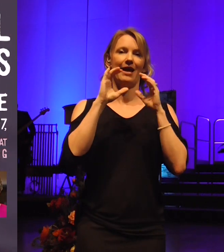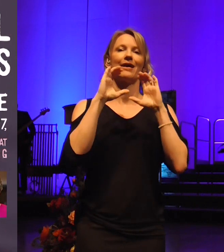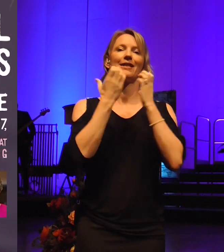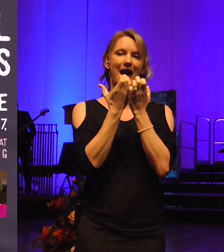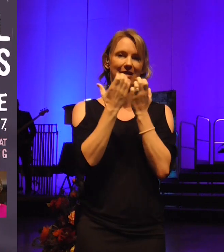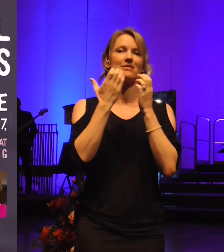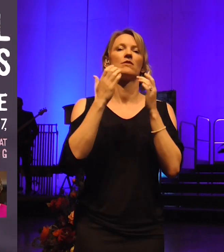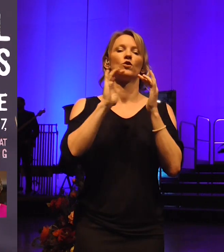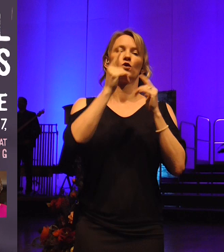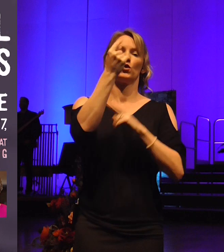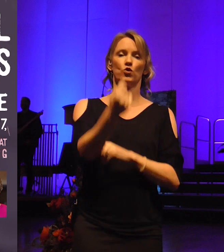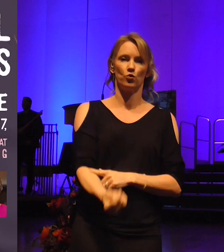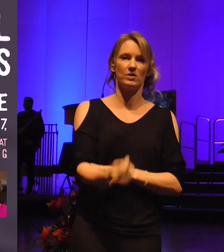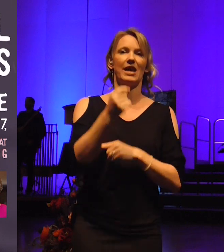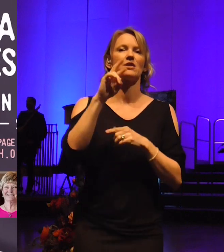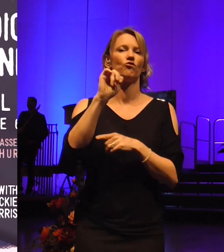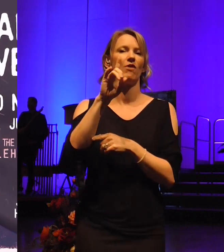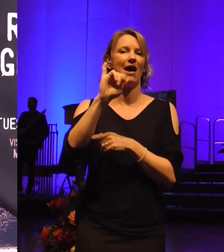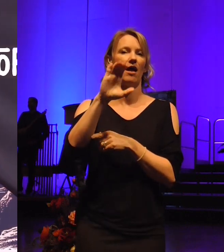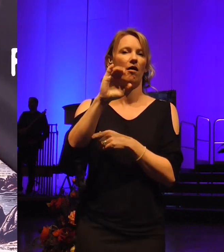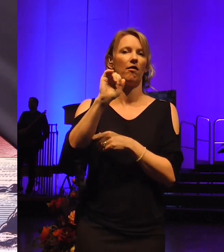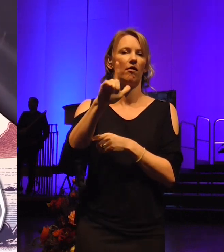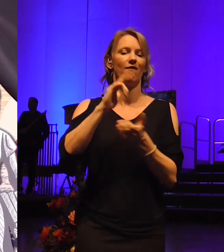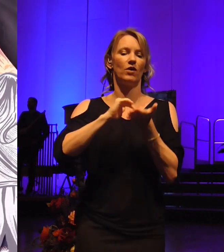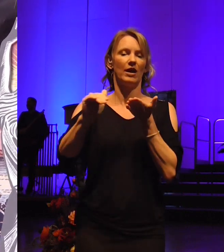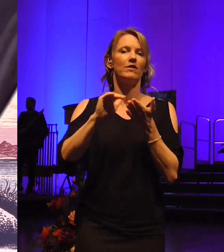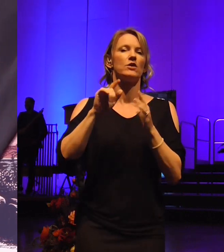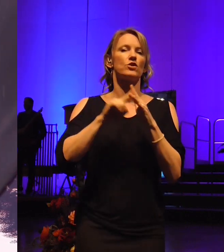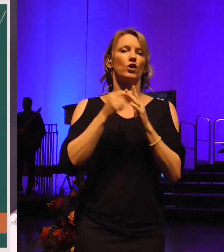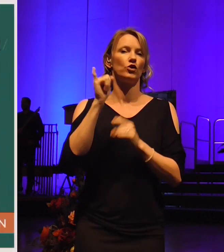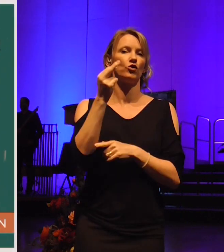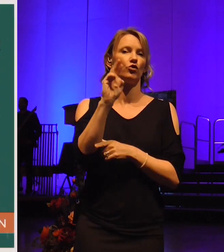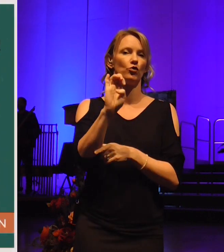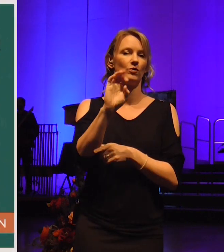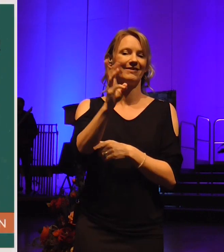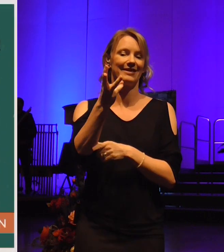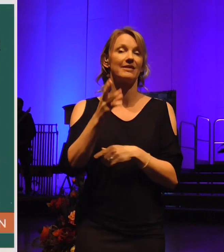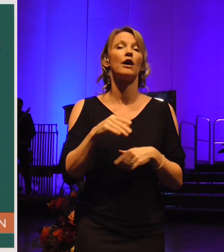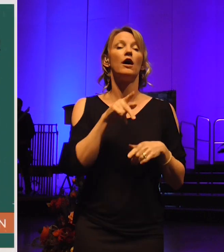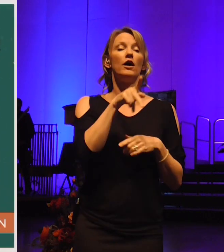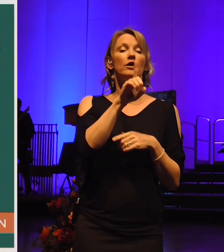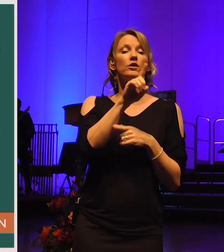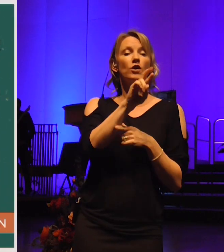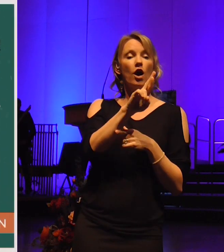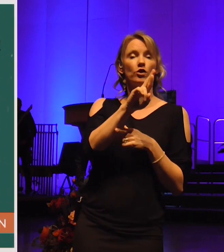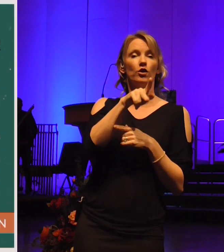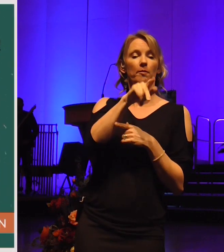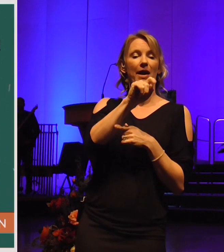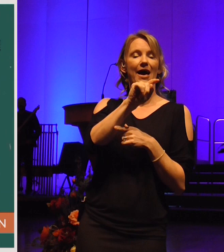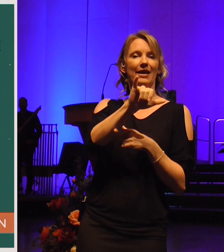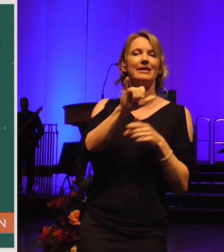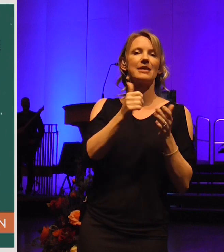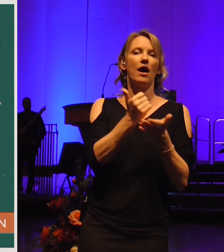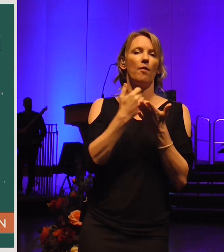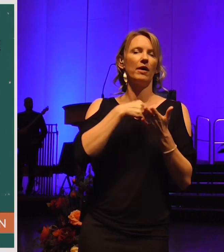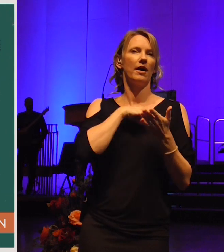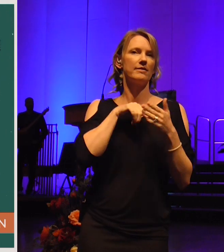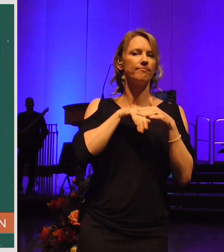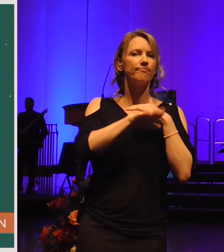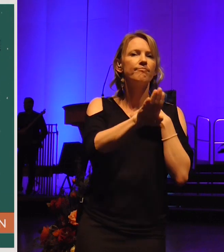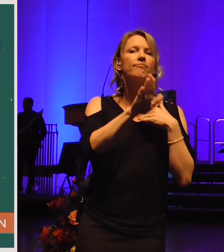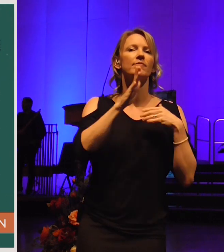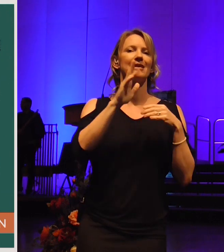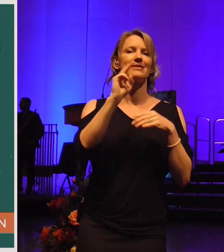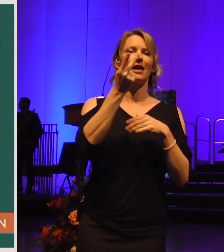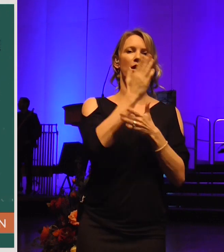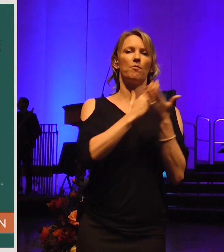Tuesdays, Radical Forgiveness, beginning June 6. Dr. Patty is initiating us into the second half of life in